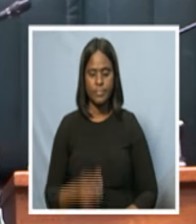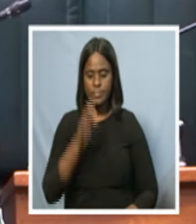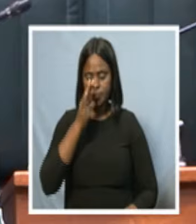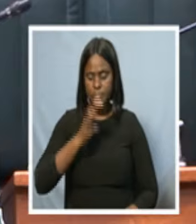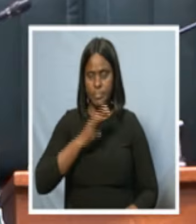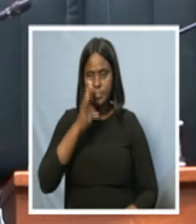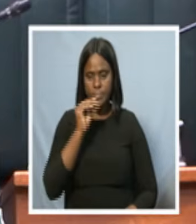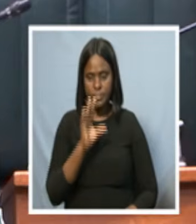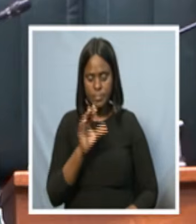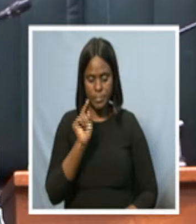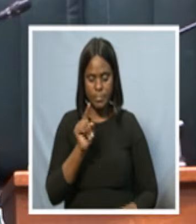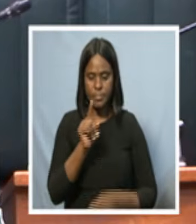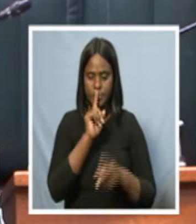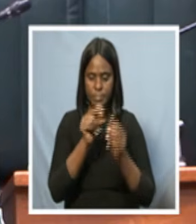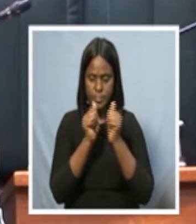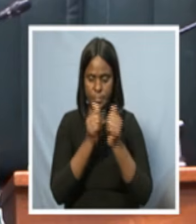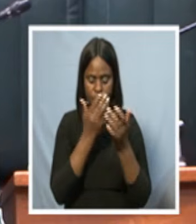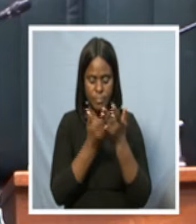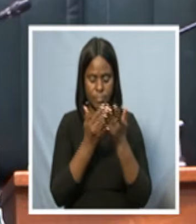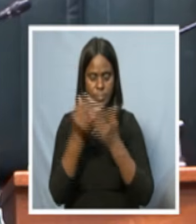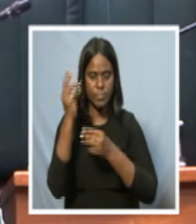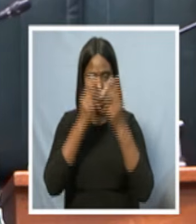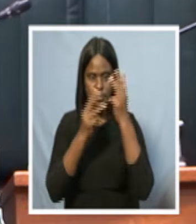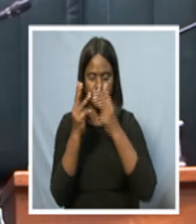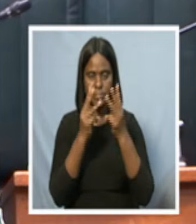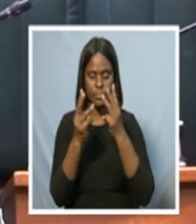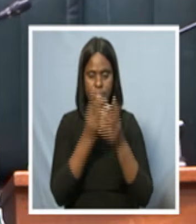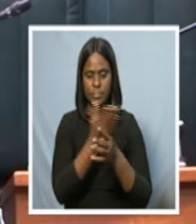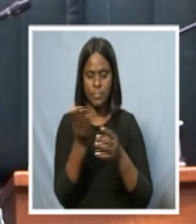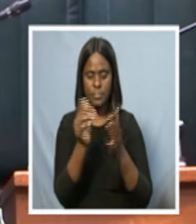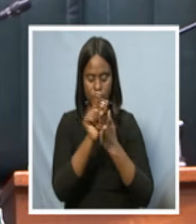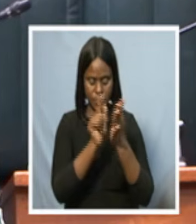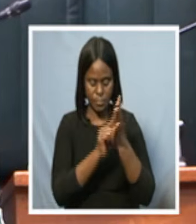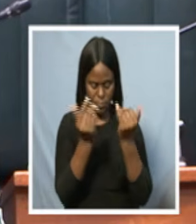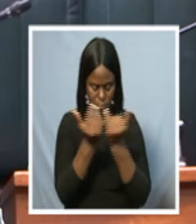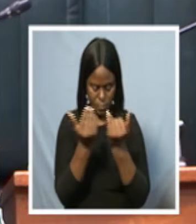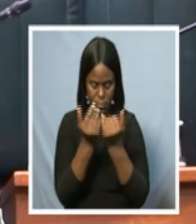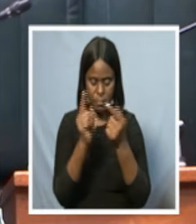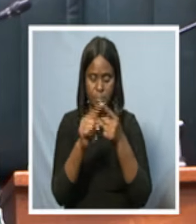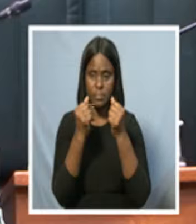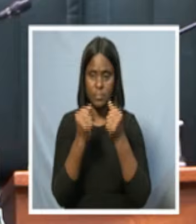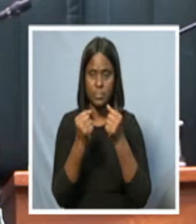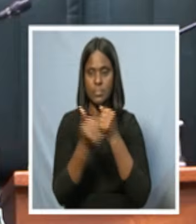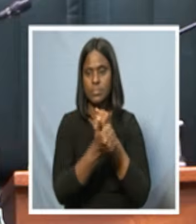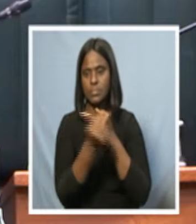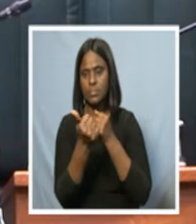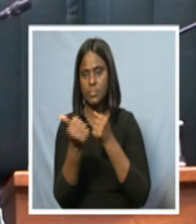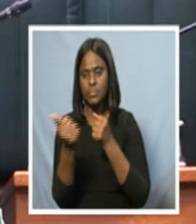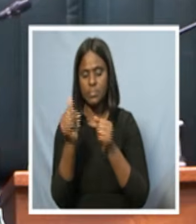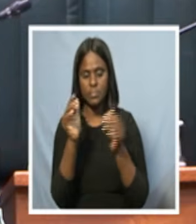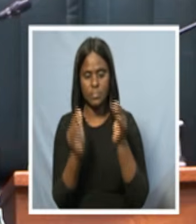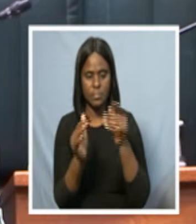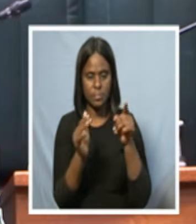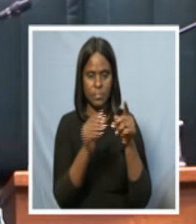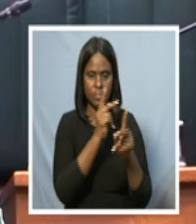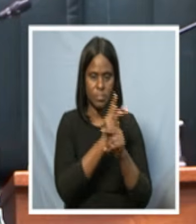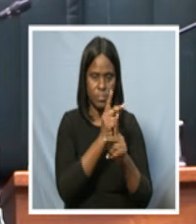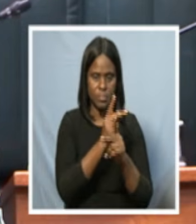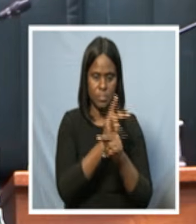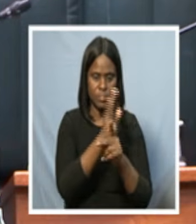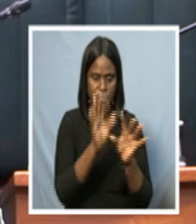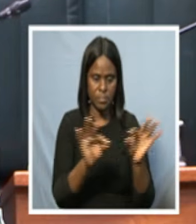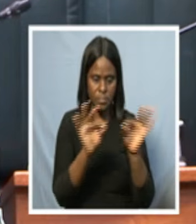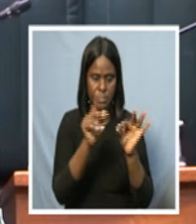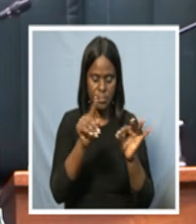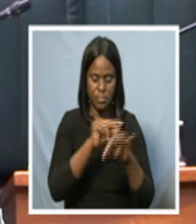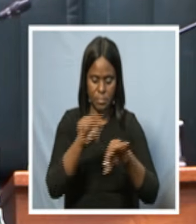Madam Speaker, in light of these concerns, this bill seeks to strike a balance between preserving the importance